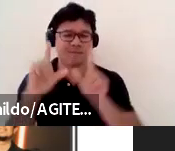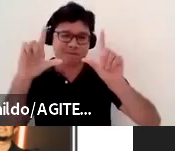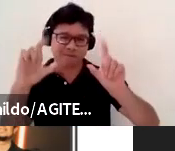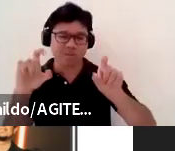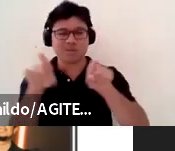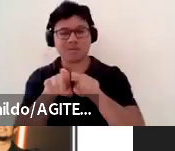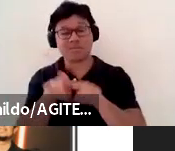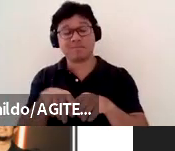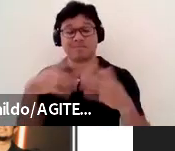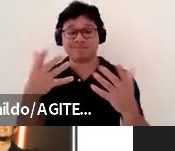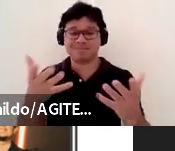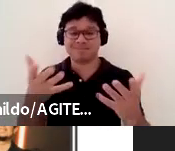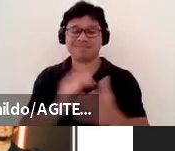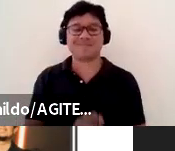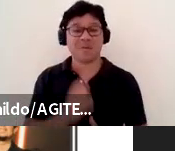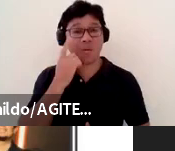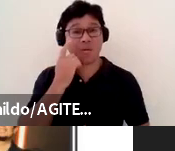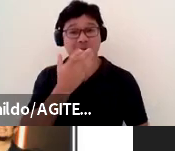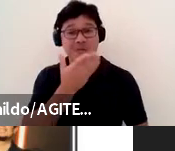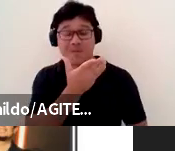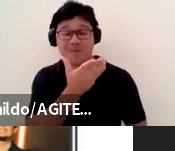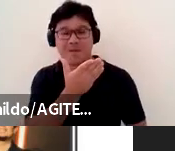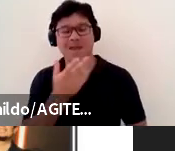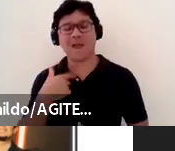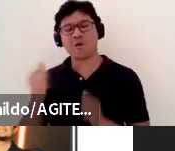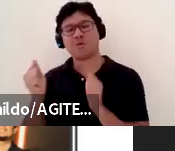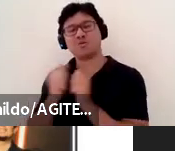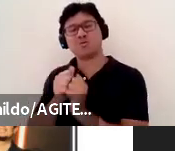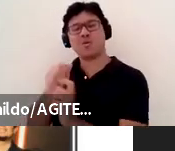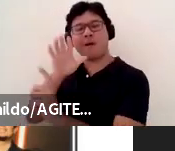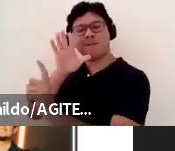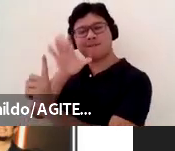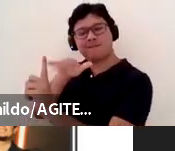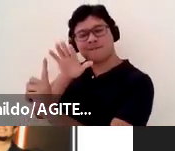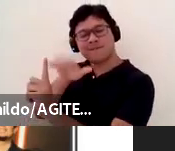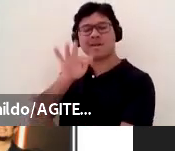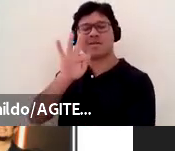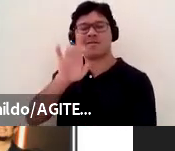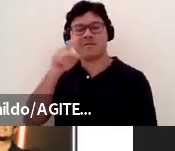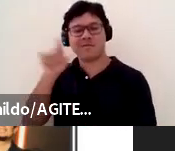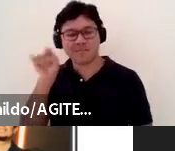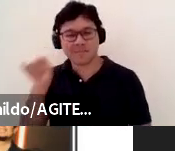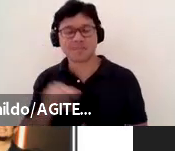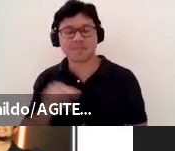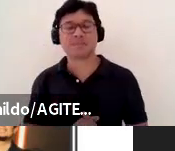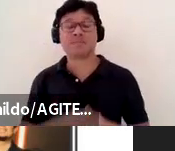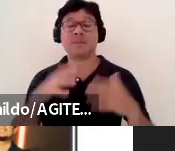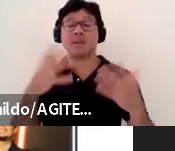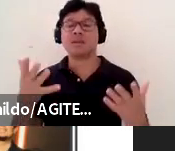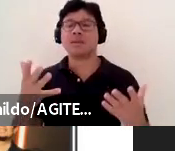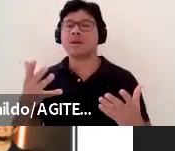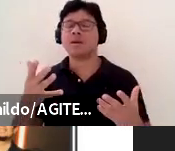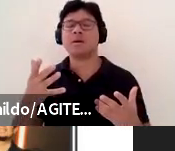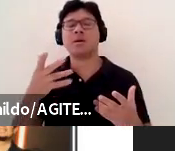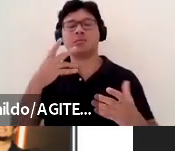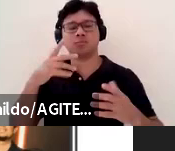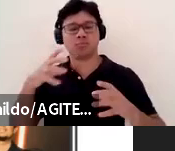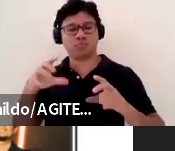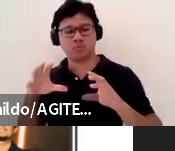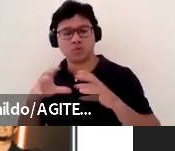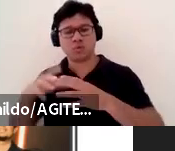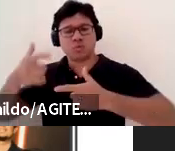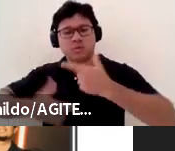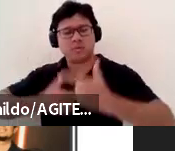moment. And so every time we work, no matter if it's the Oscars or any kind